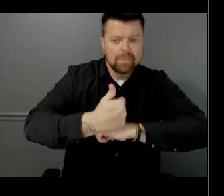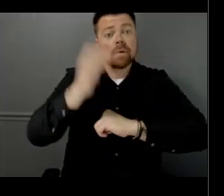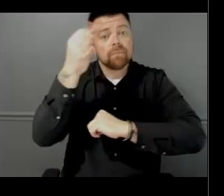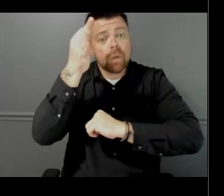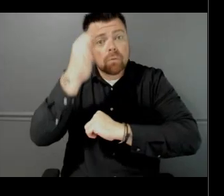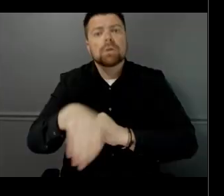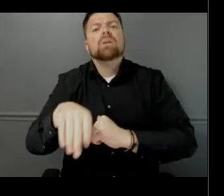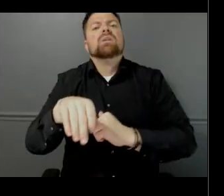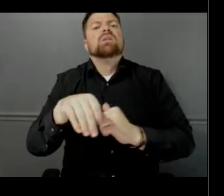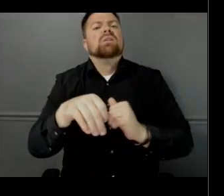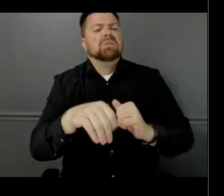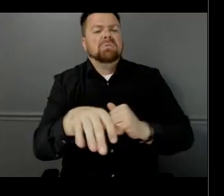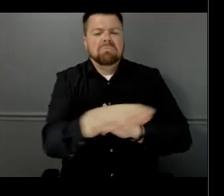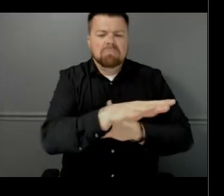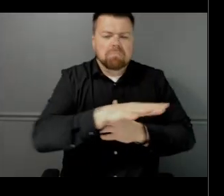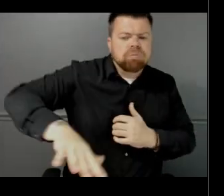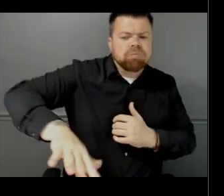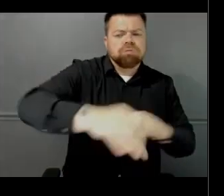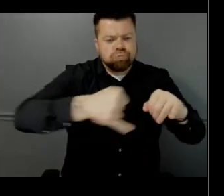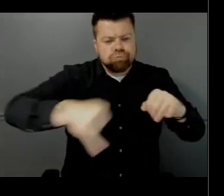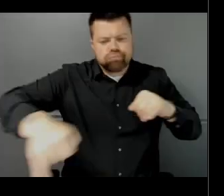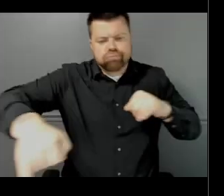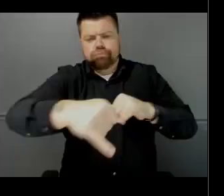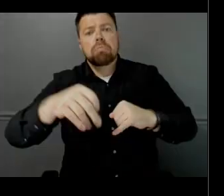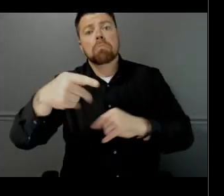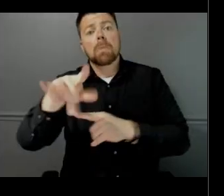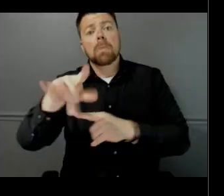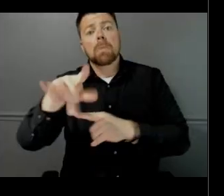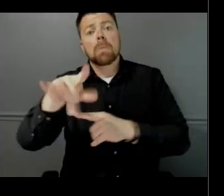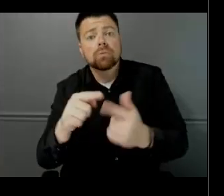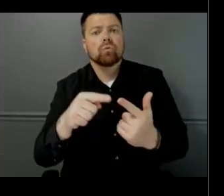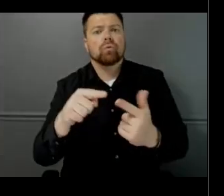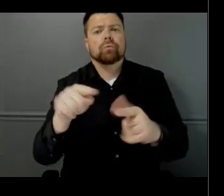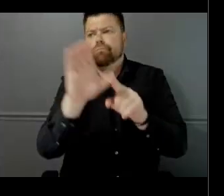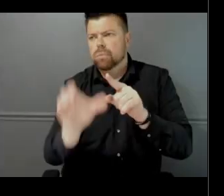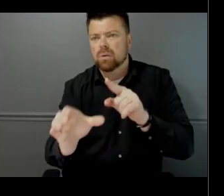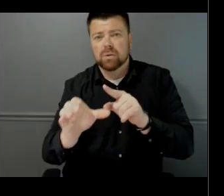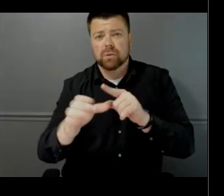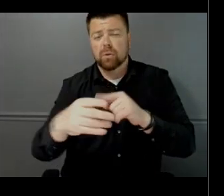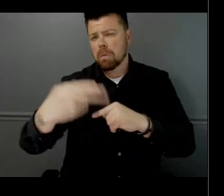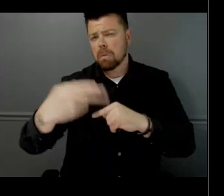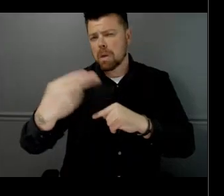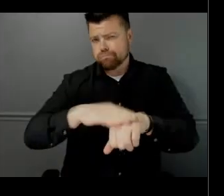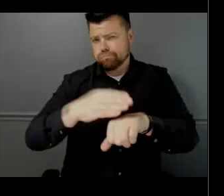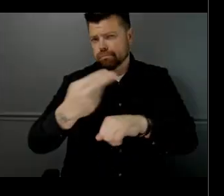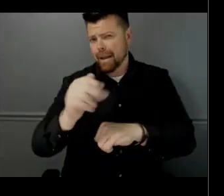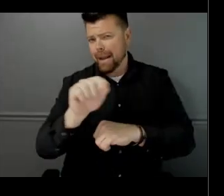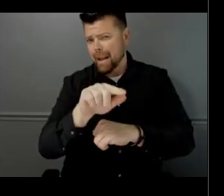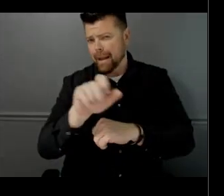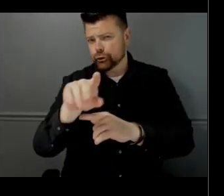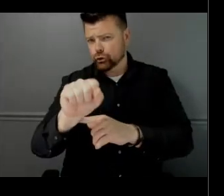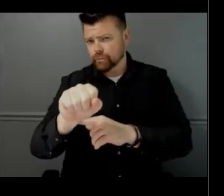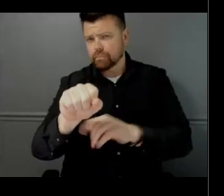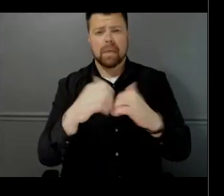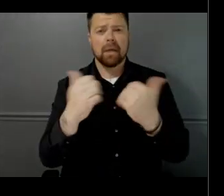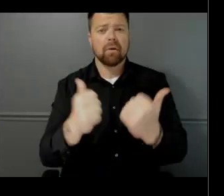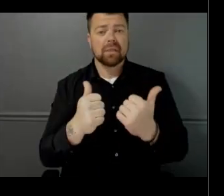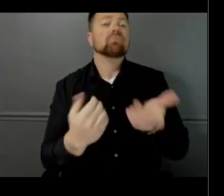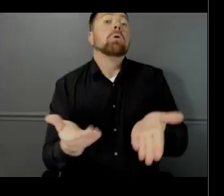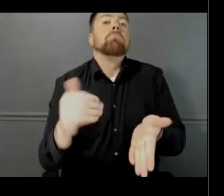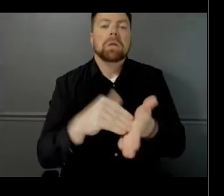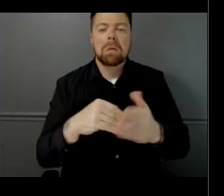floodplains or coastal high hazard areas, where buildings again must be raised